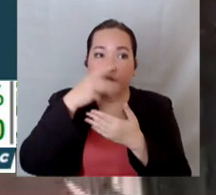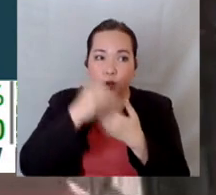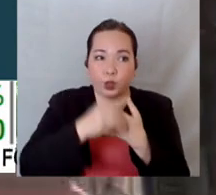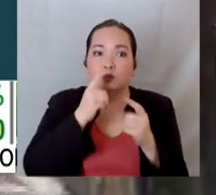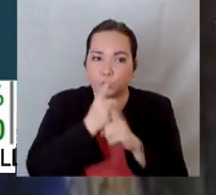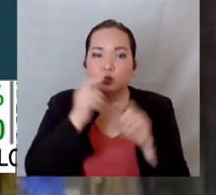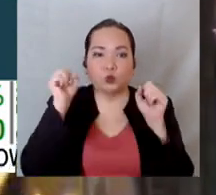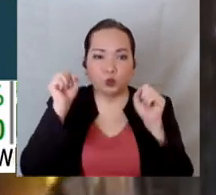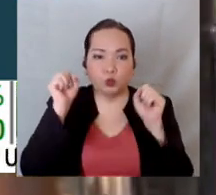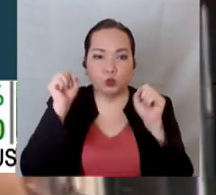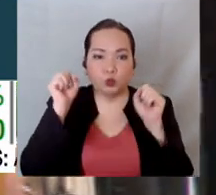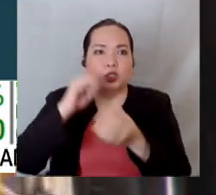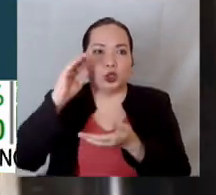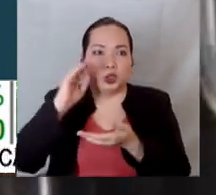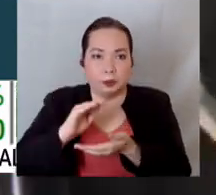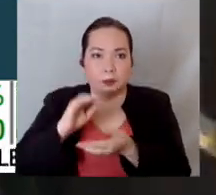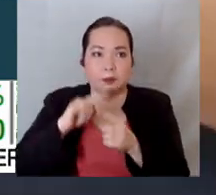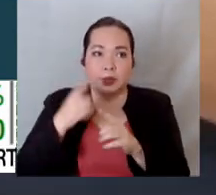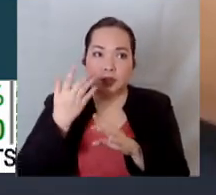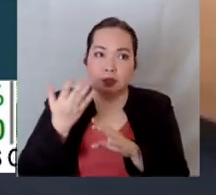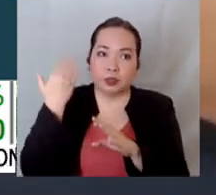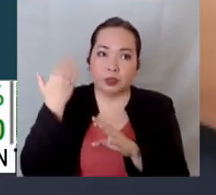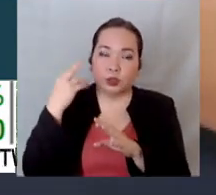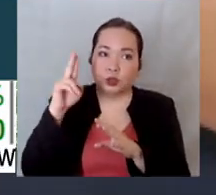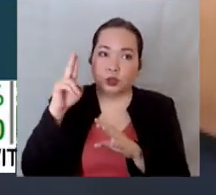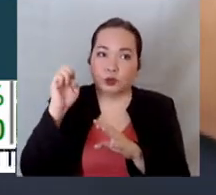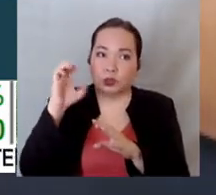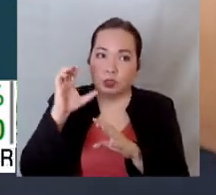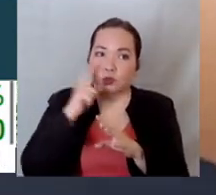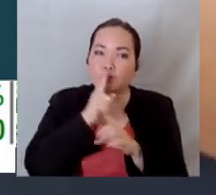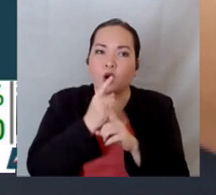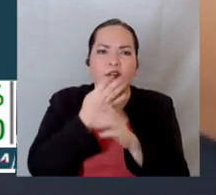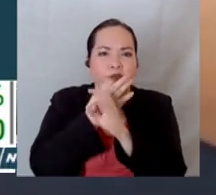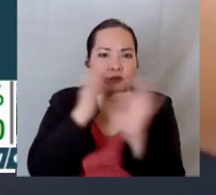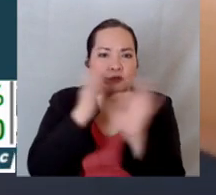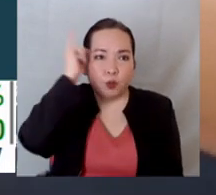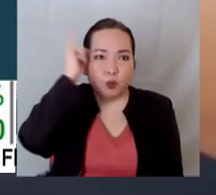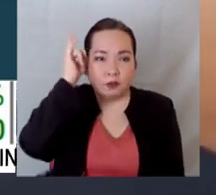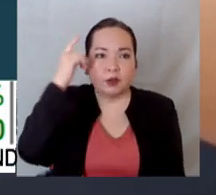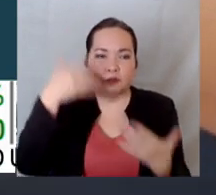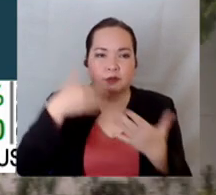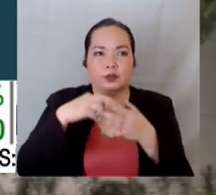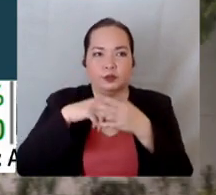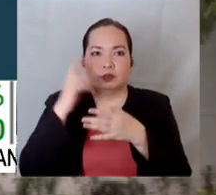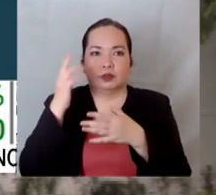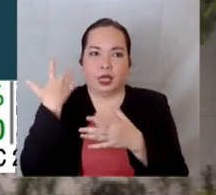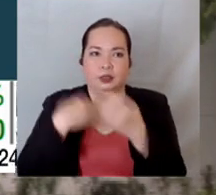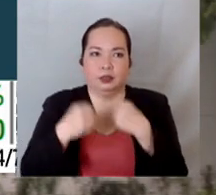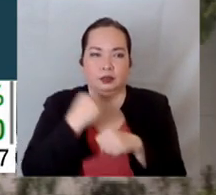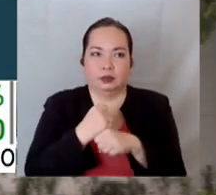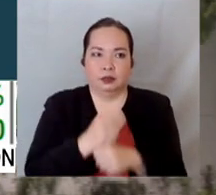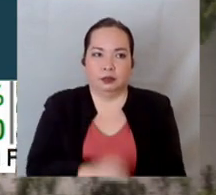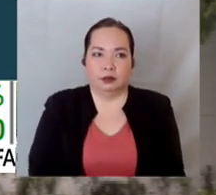It was the former undersecretary who spearheaded the Free Wi-Fi for All project before he stepped down from his post last year. Rio